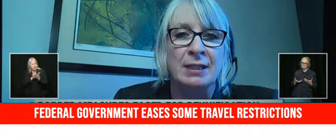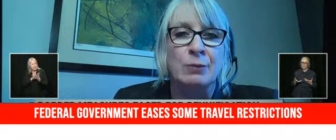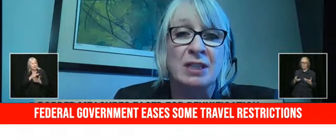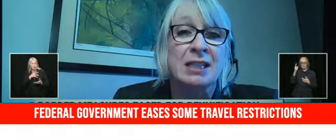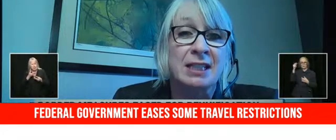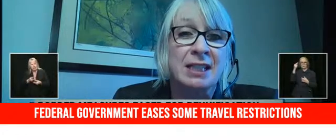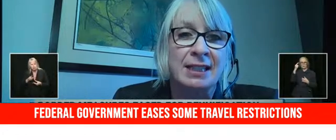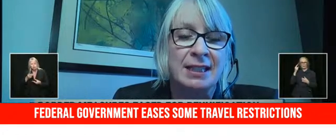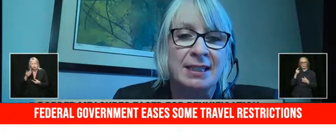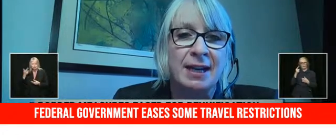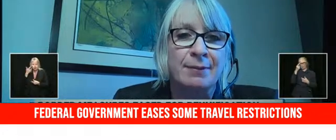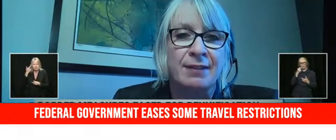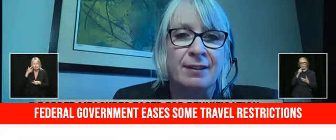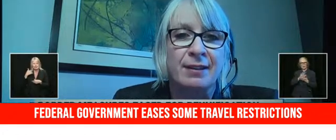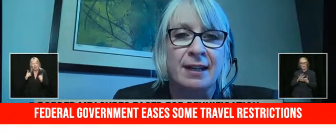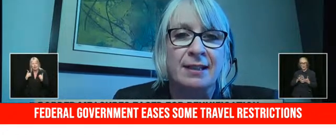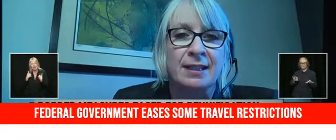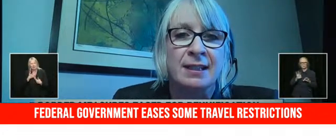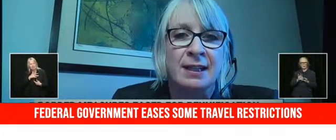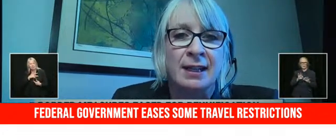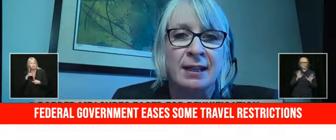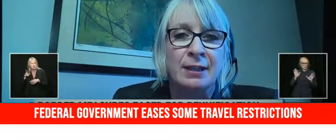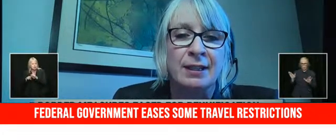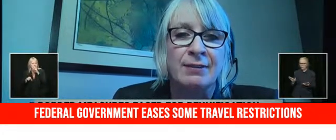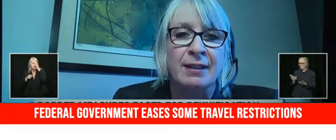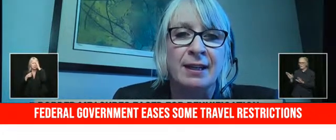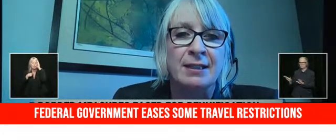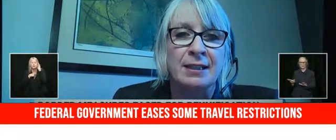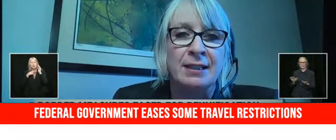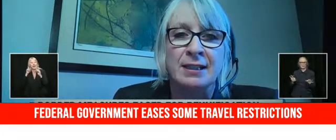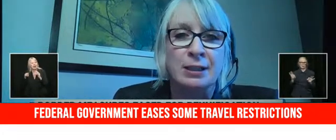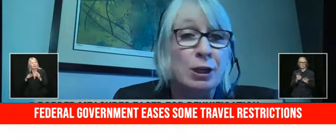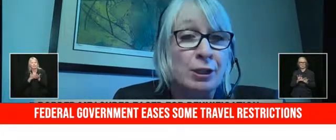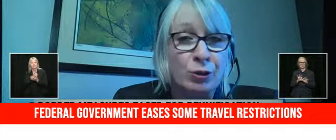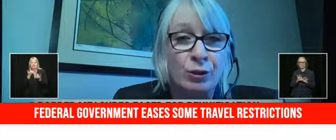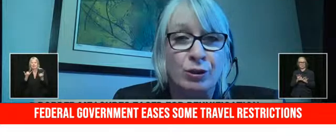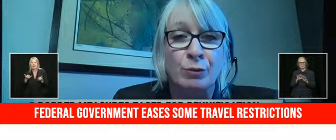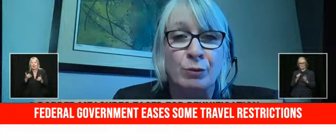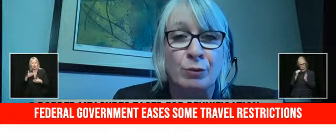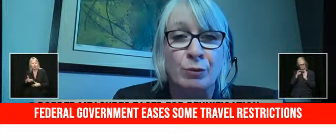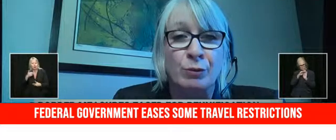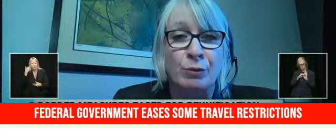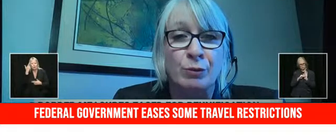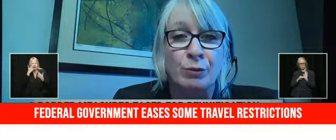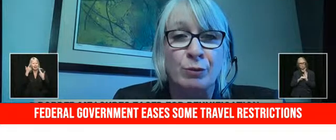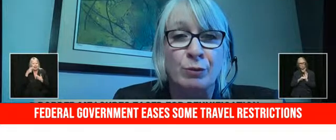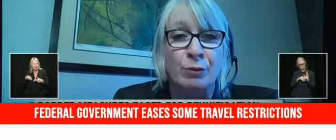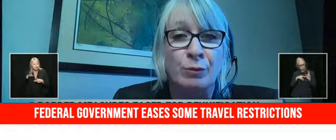we needed to take these steps, given that this is not a short-term